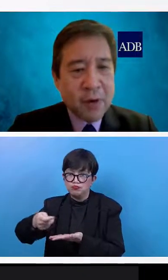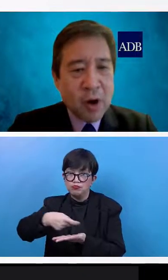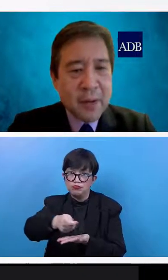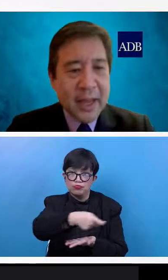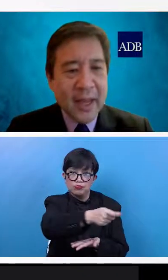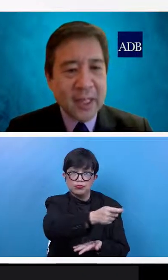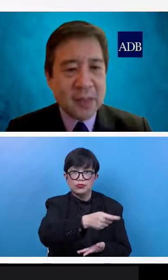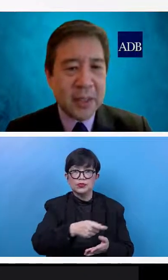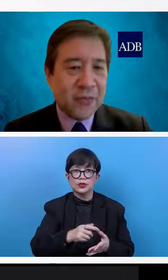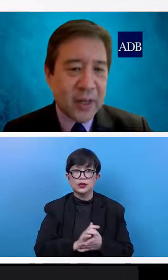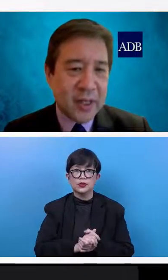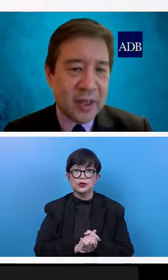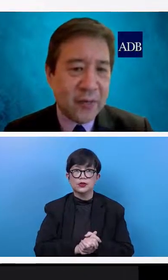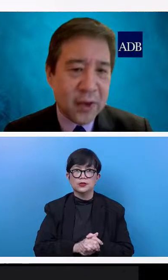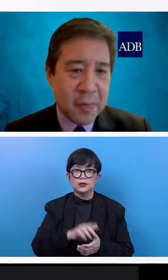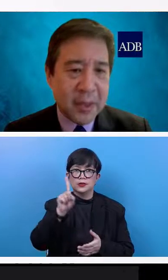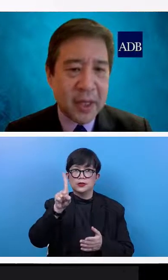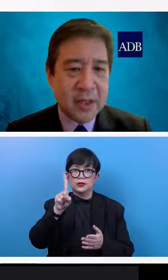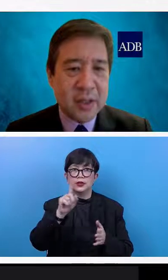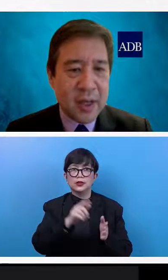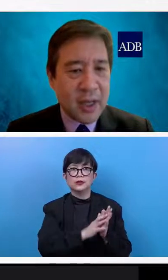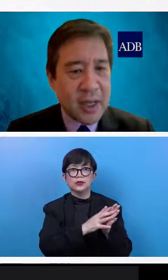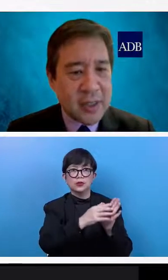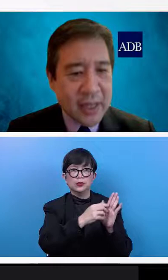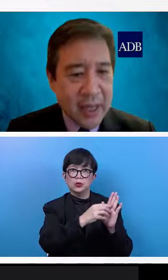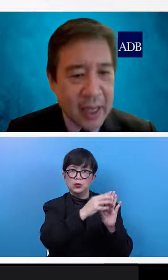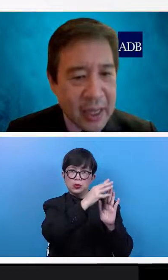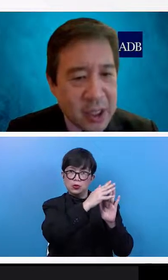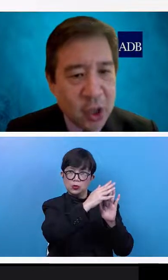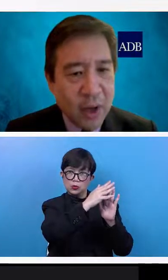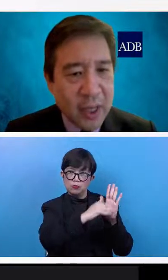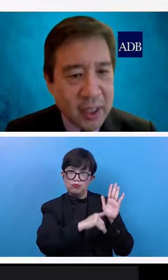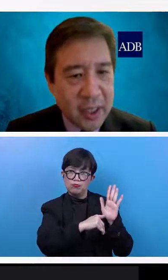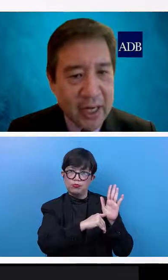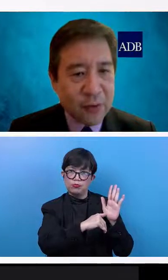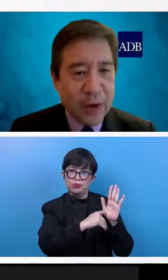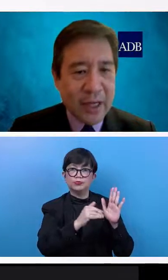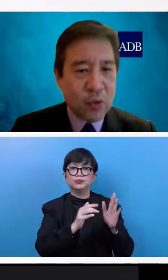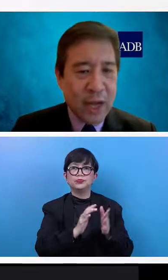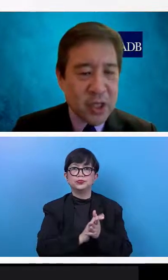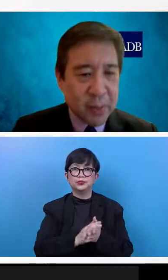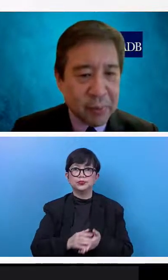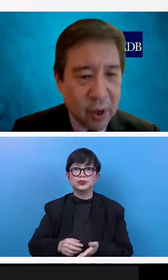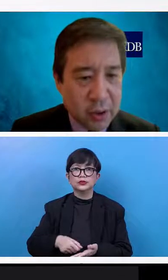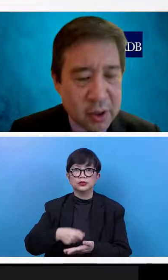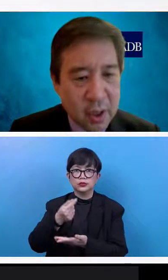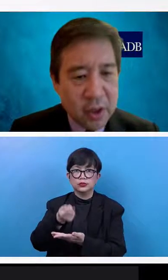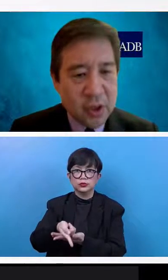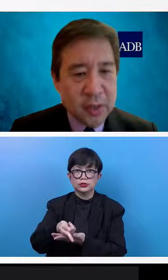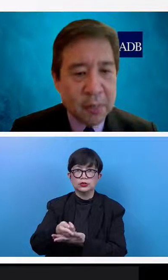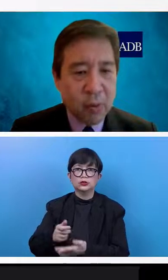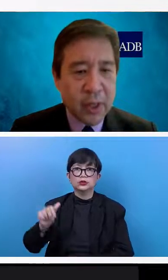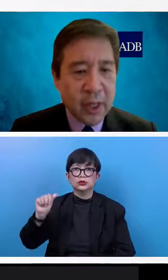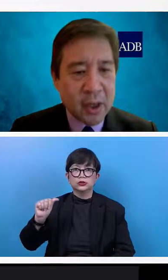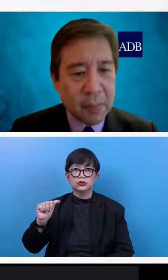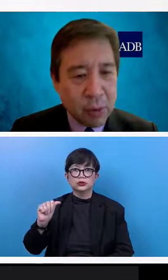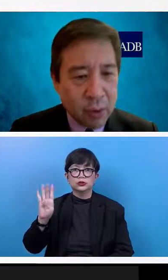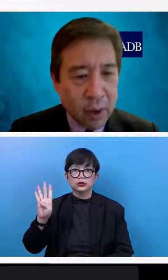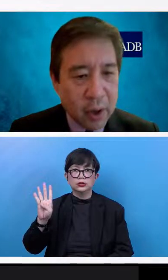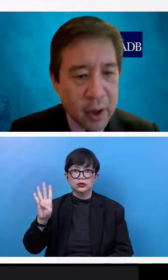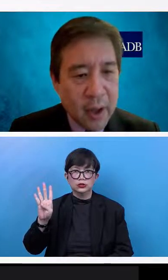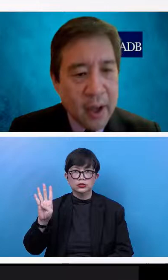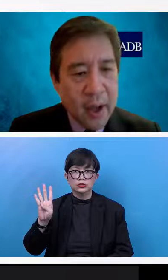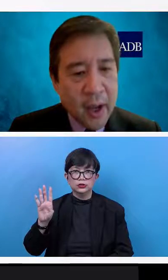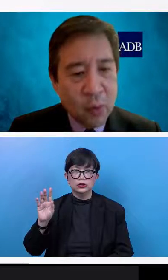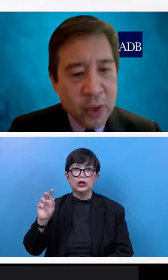One program that ADB funded in the Philippines is an integrated kind of graduation approach to supporting the